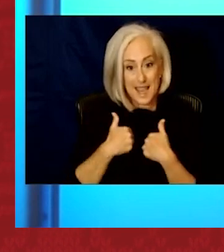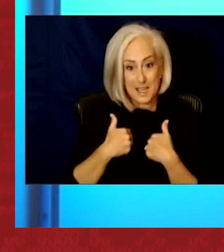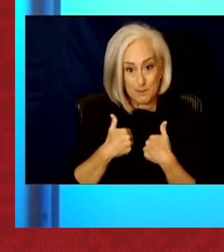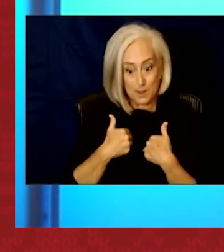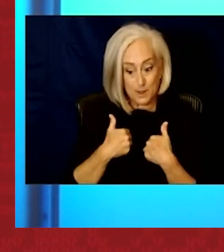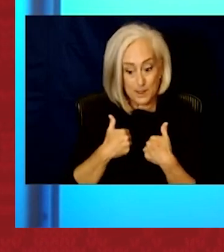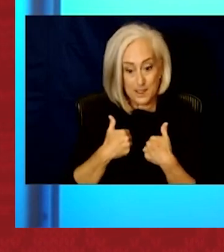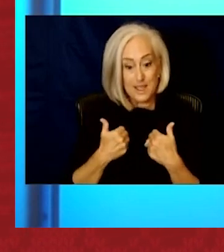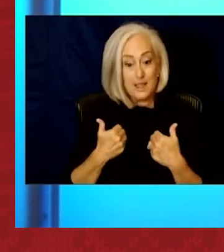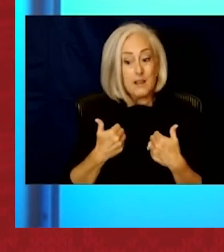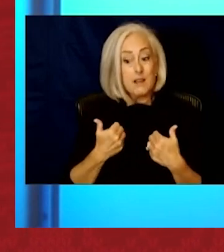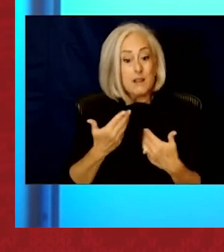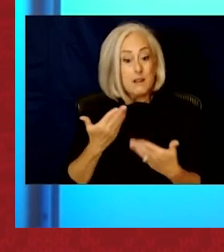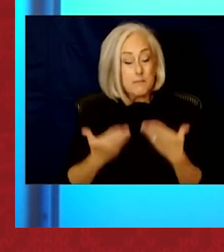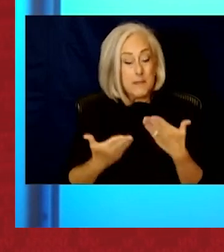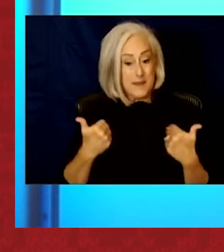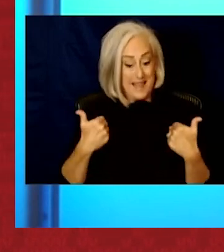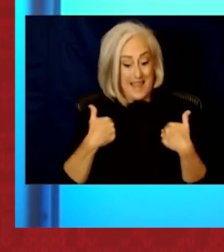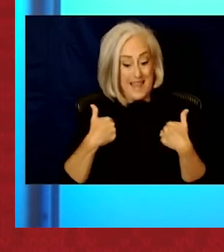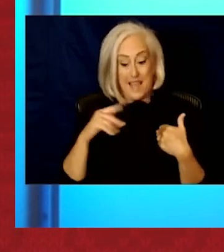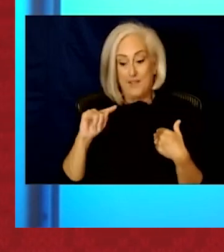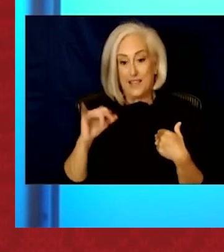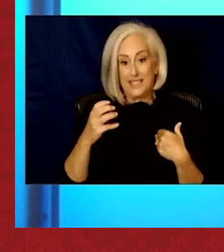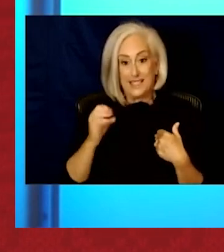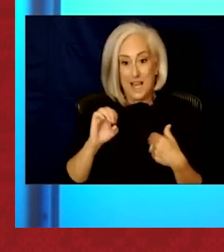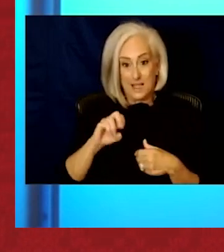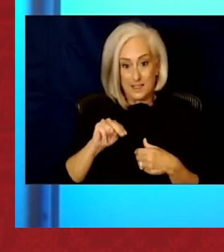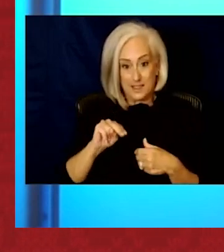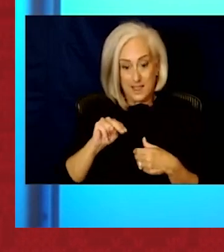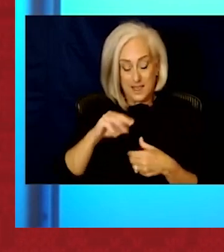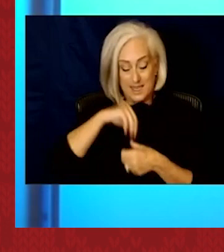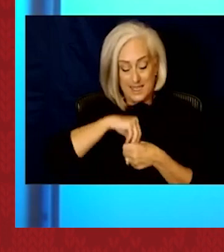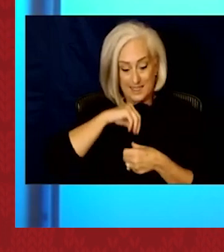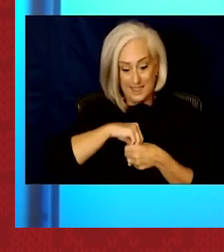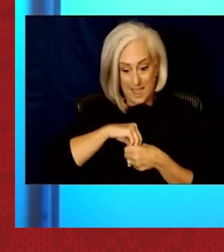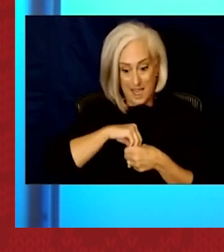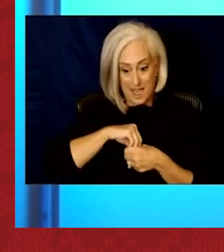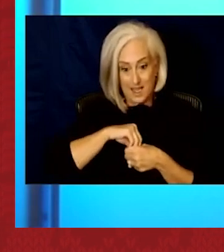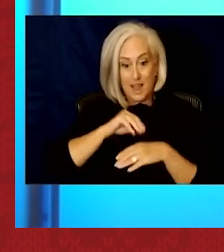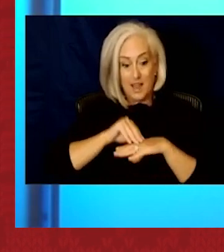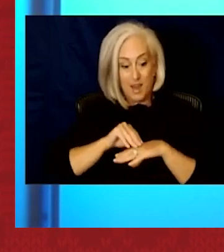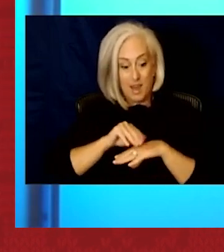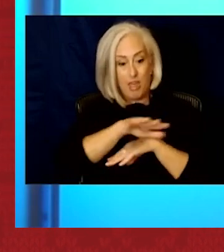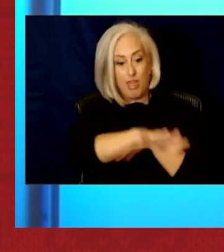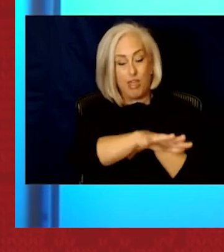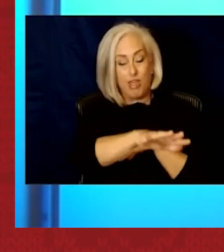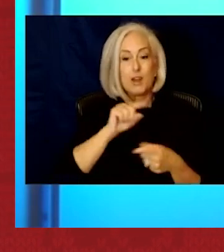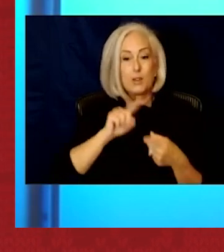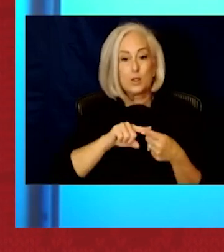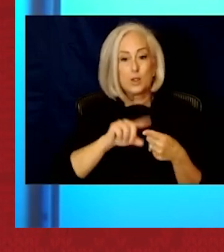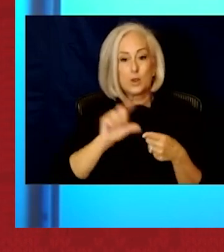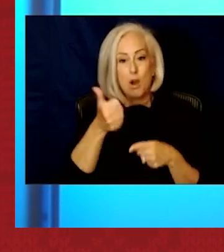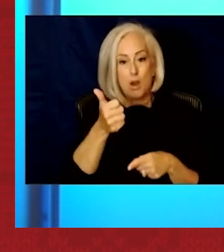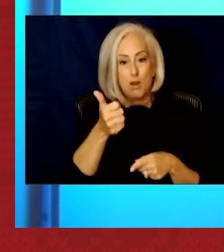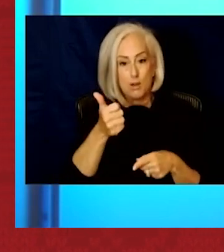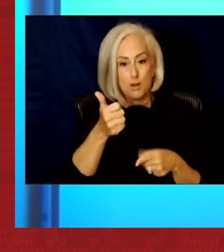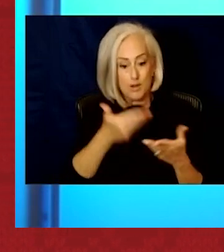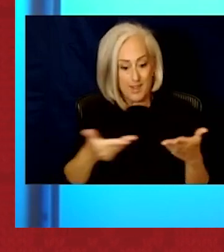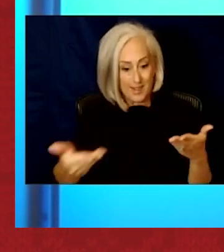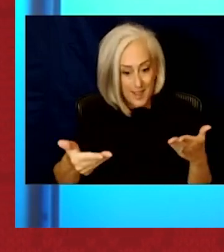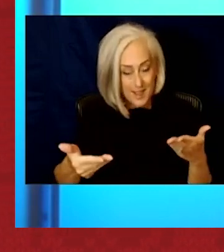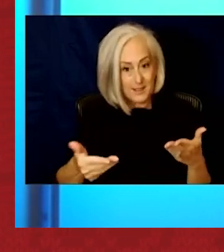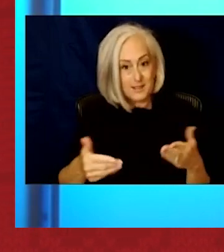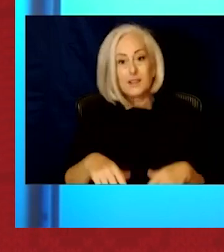they may have and apply it to other organisms, whether through fangs or stings. So a venomous creature like